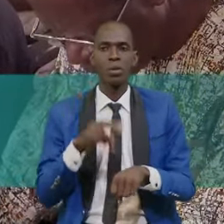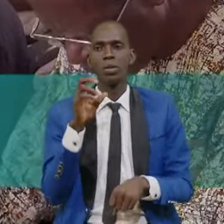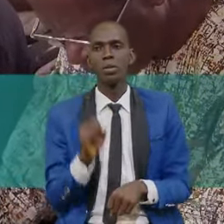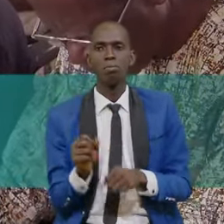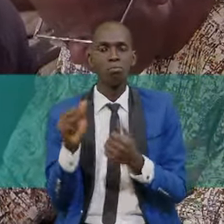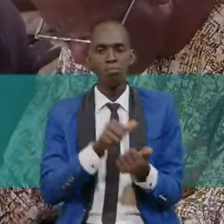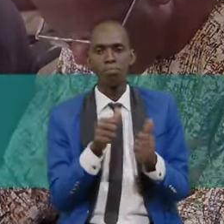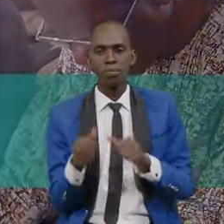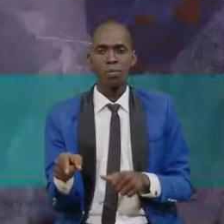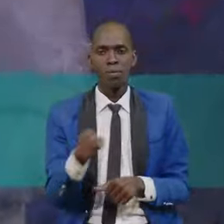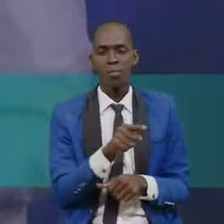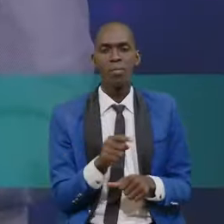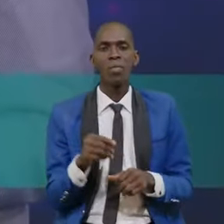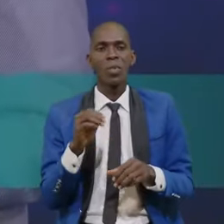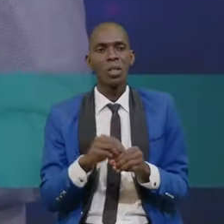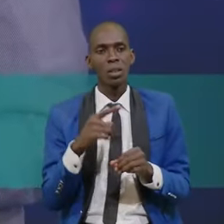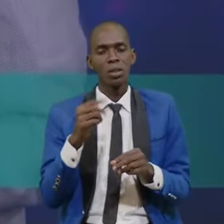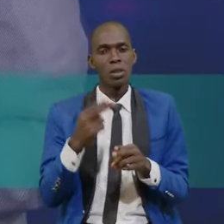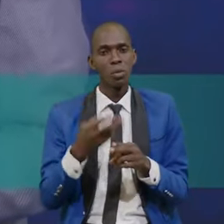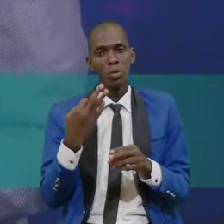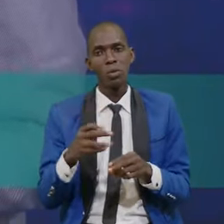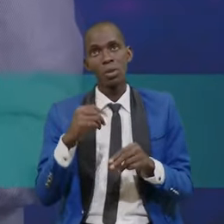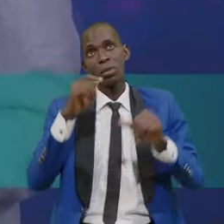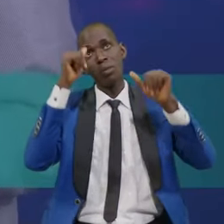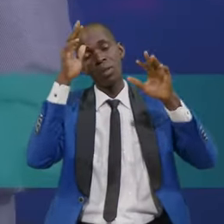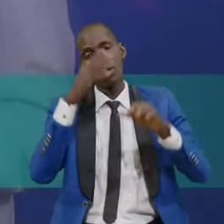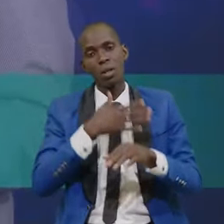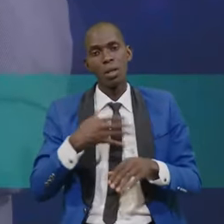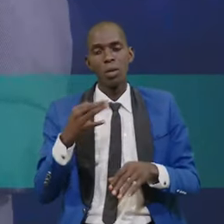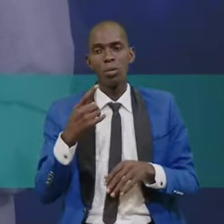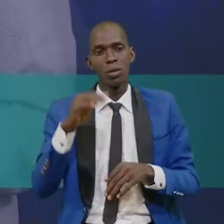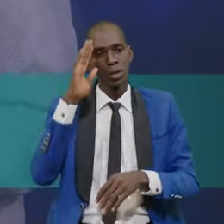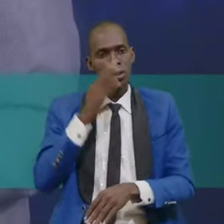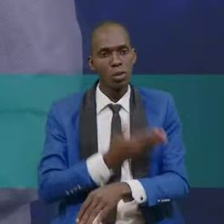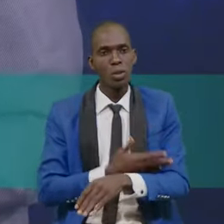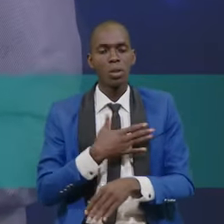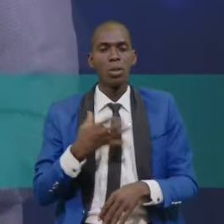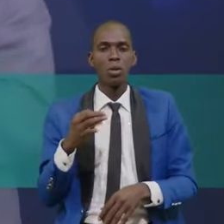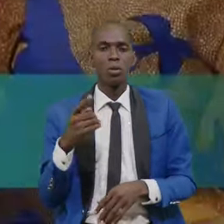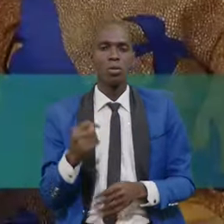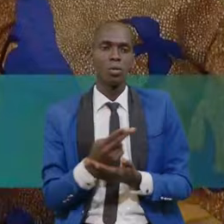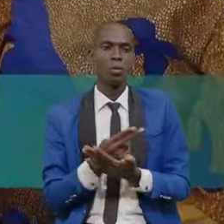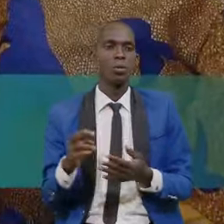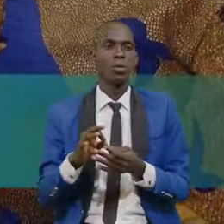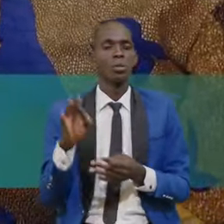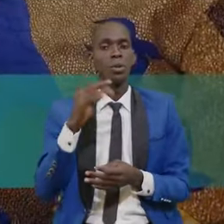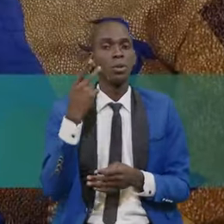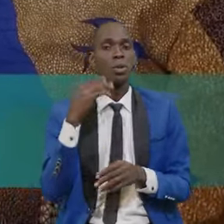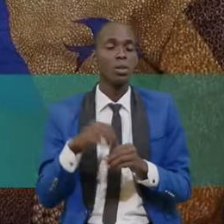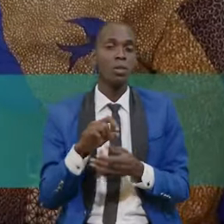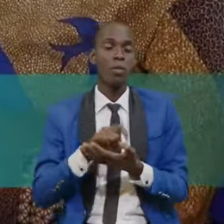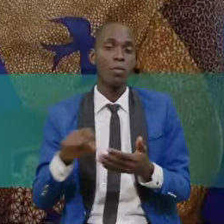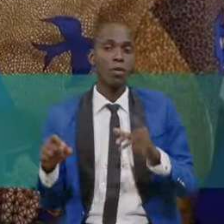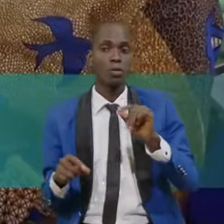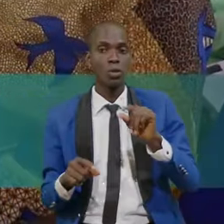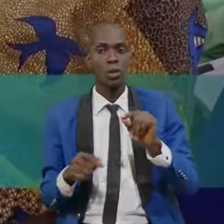them in the name of the Father and of the Son and of the Holy Ghost. Look at verse 20. In verse 20,